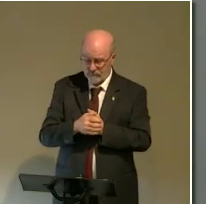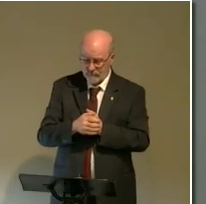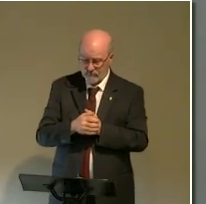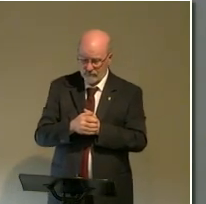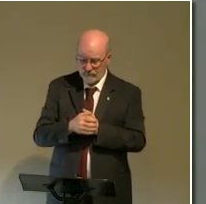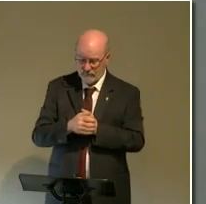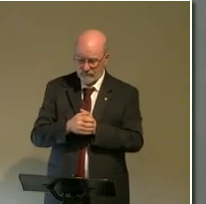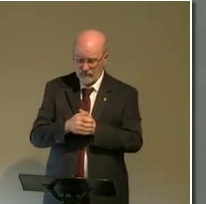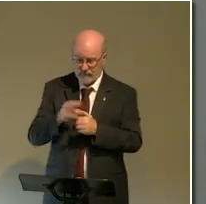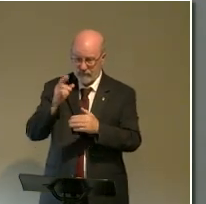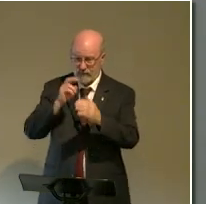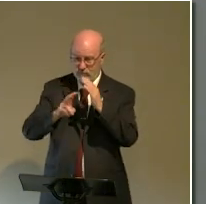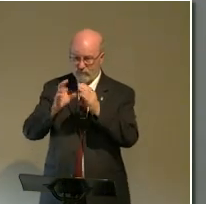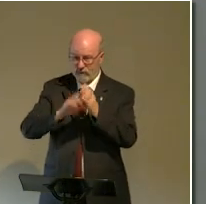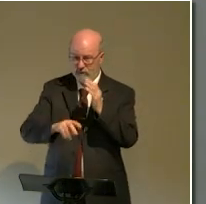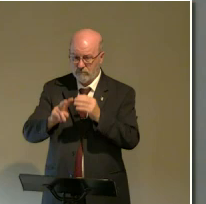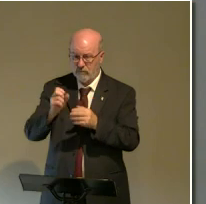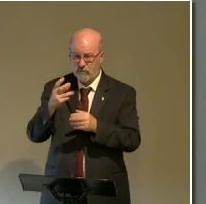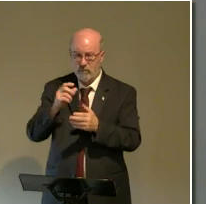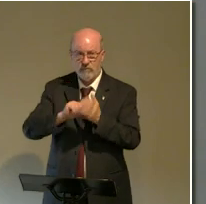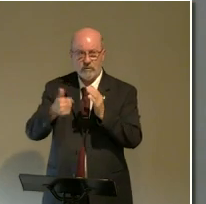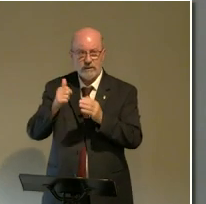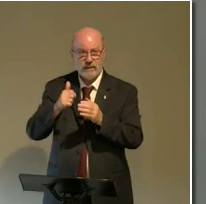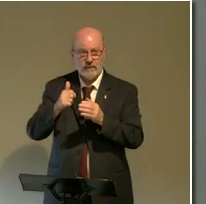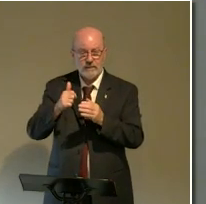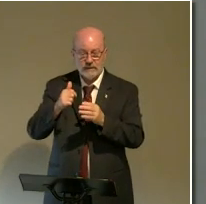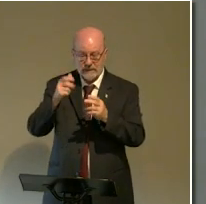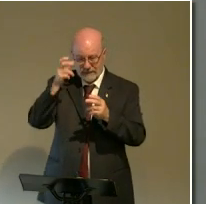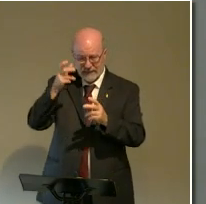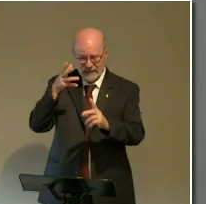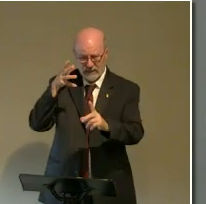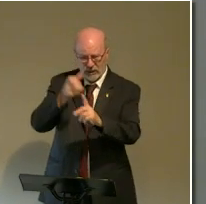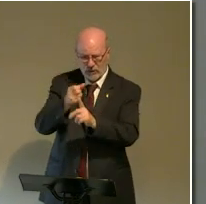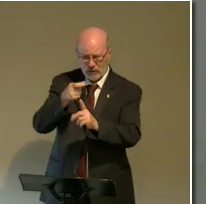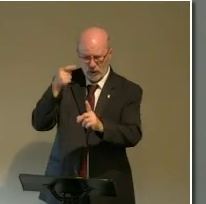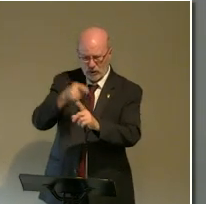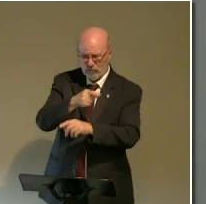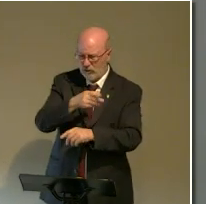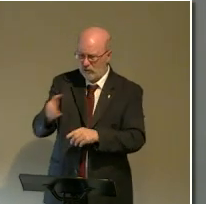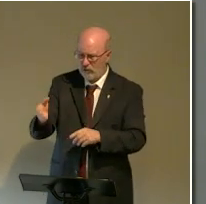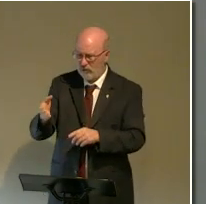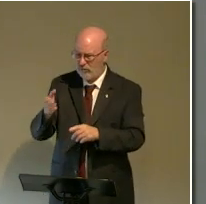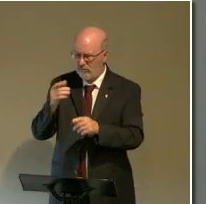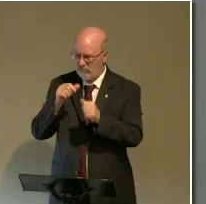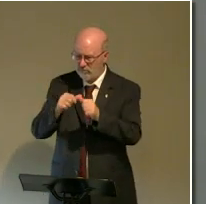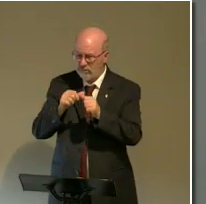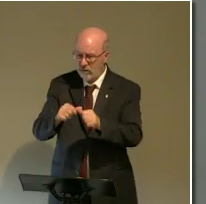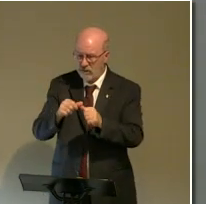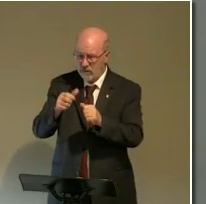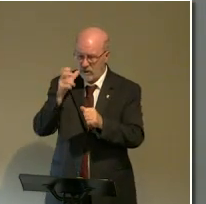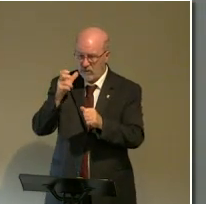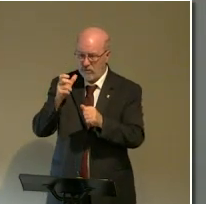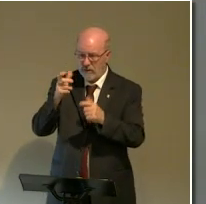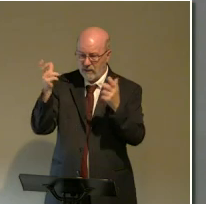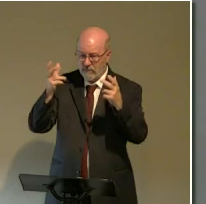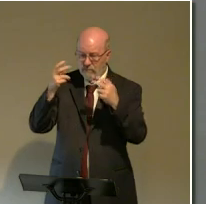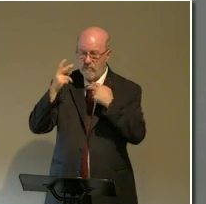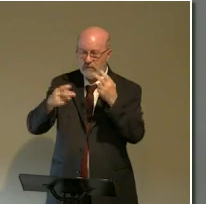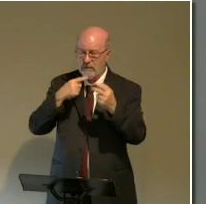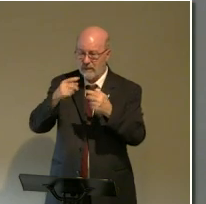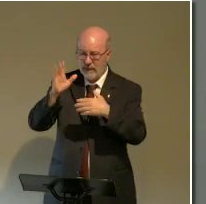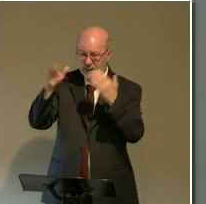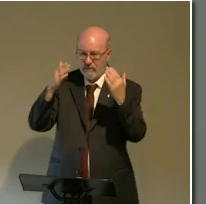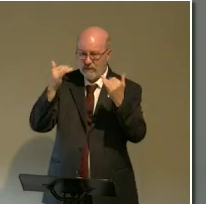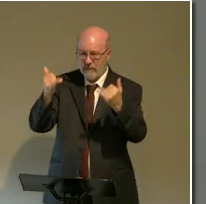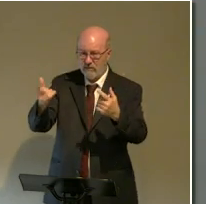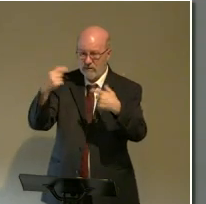And Revelation 12:10, Satan accuses you constantly. I heard a loud voice saying in heaven, now has